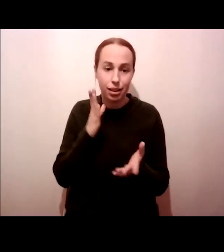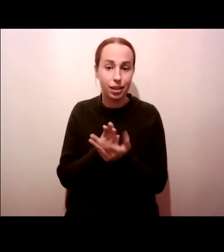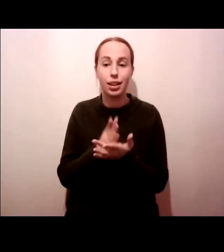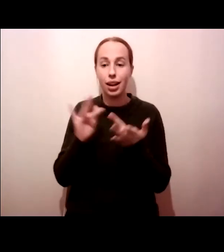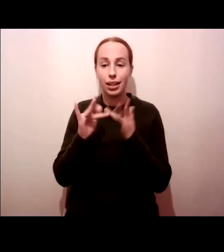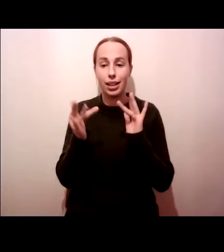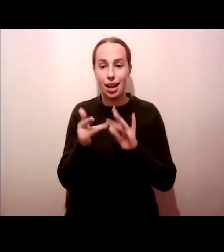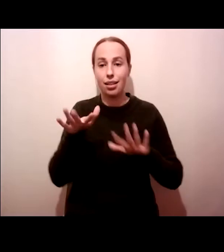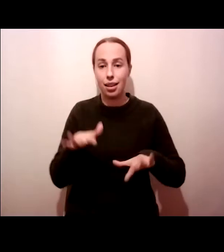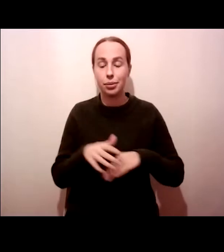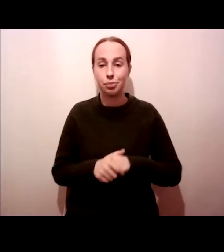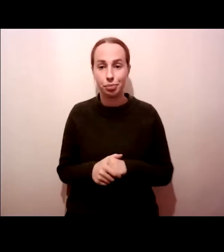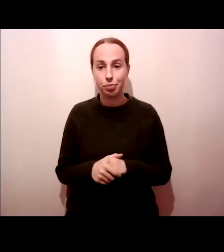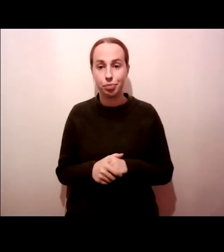is